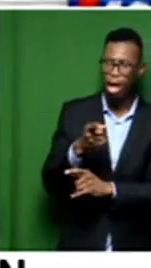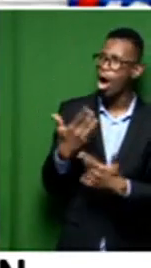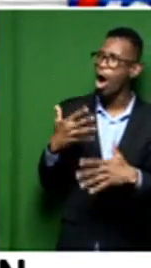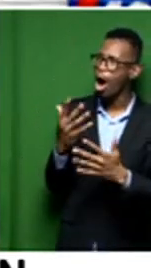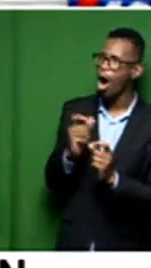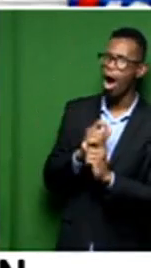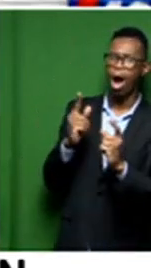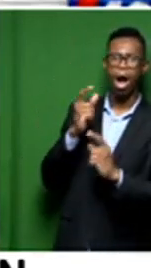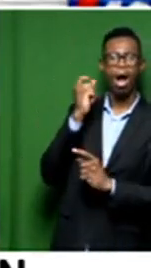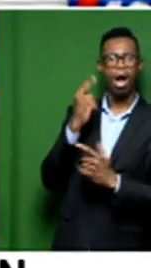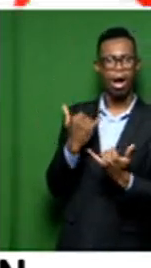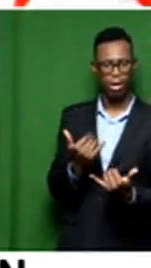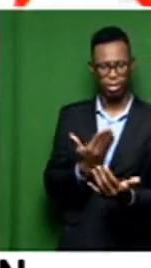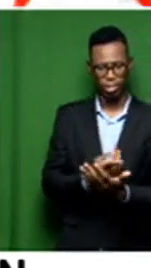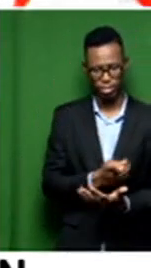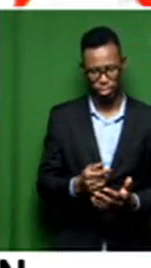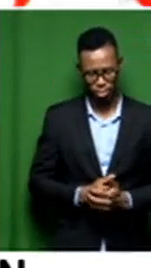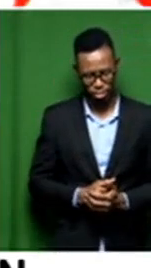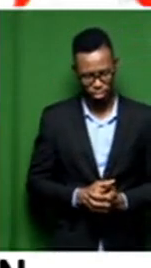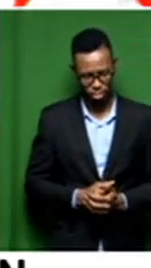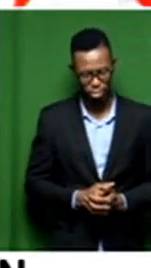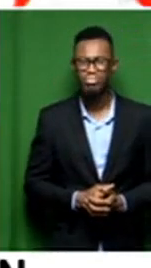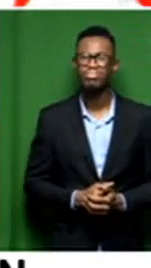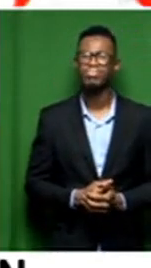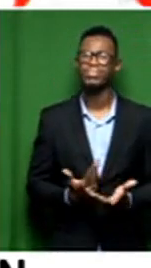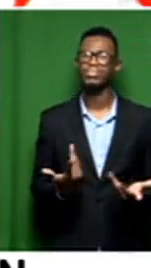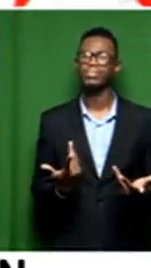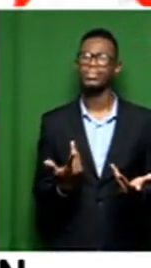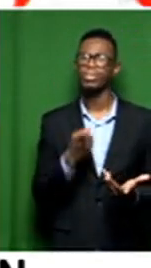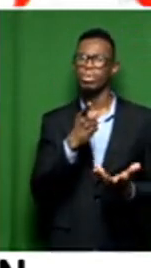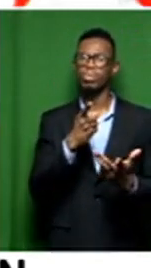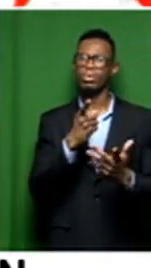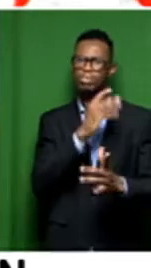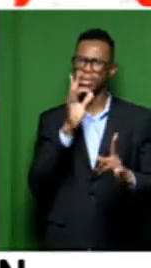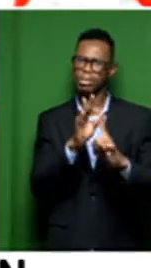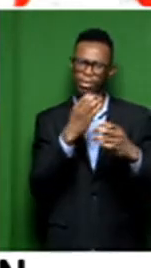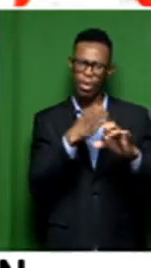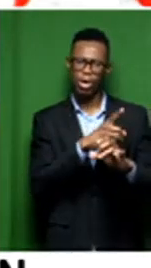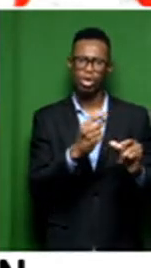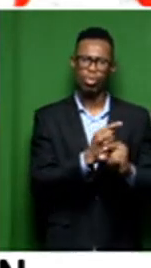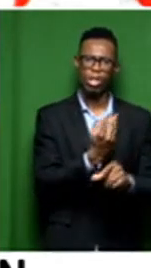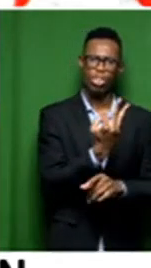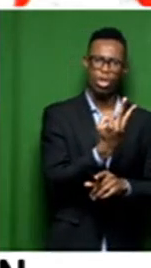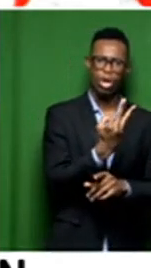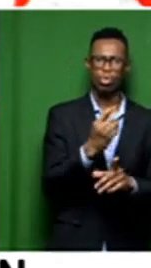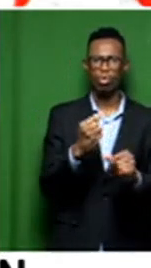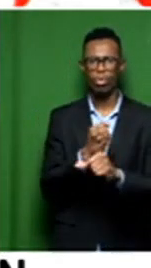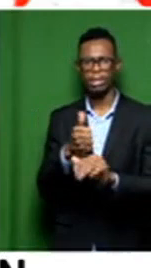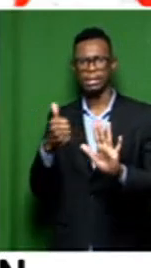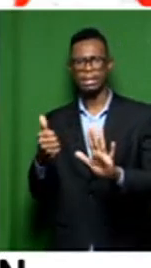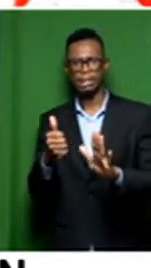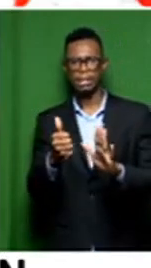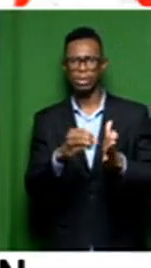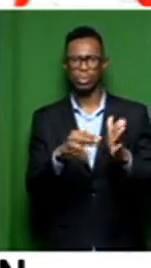learners. Why are you specifically targeting grade 3 to 6 learners? Well, we